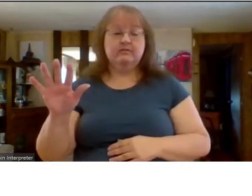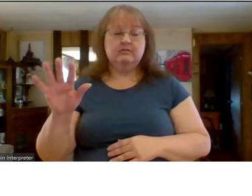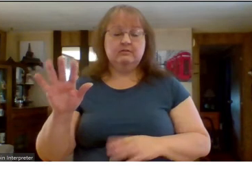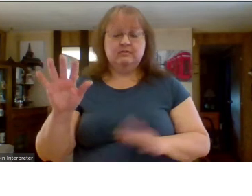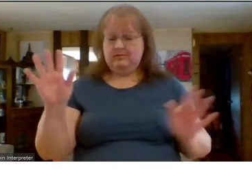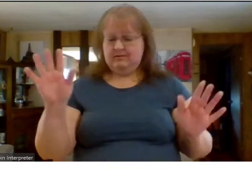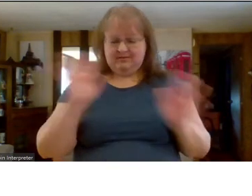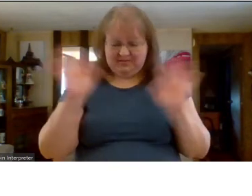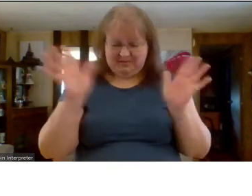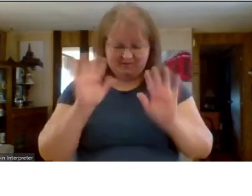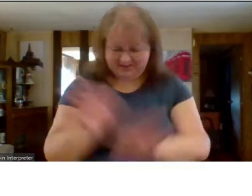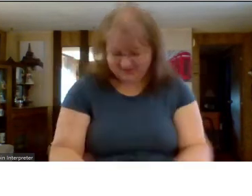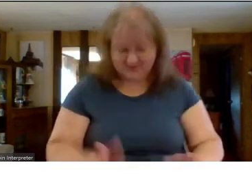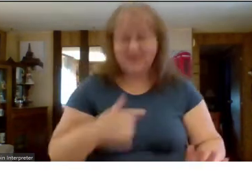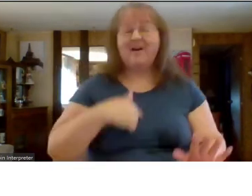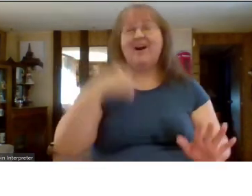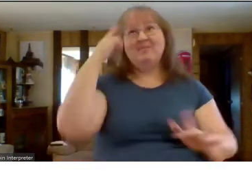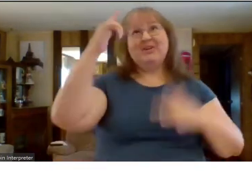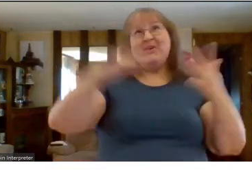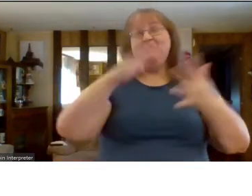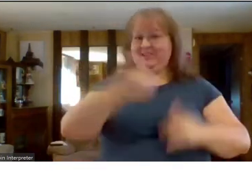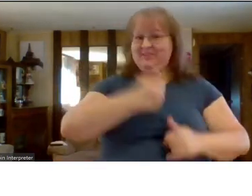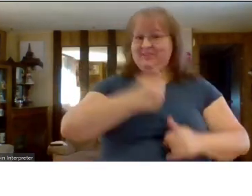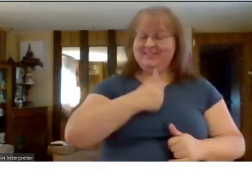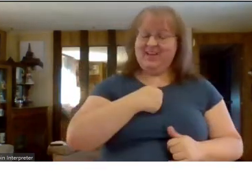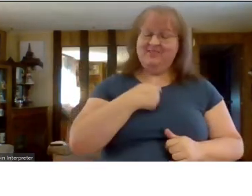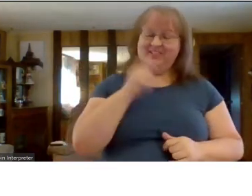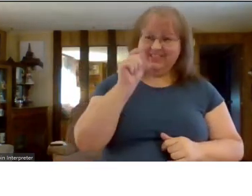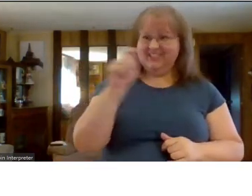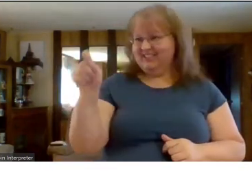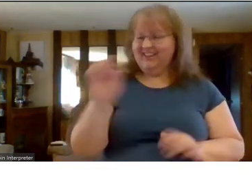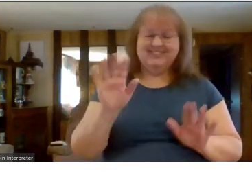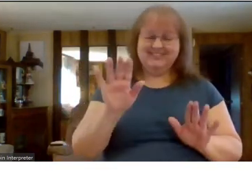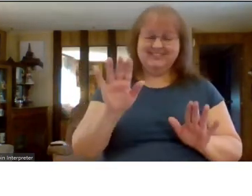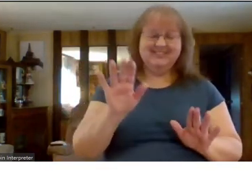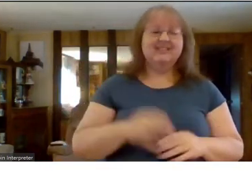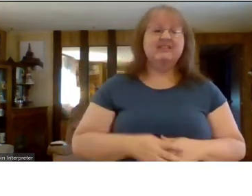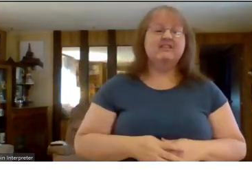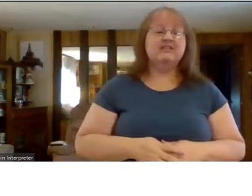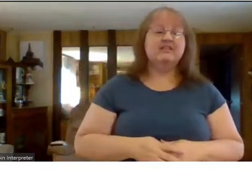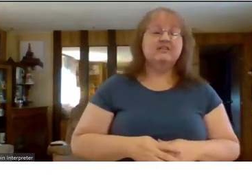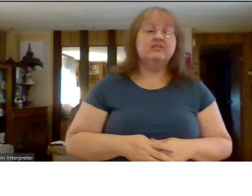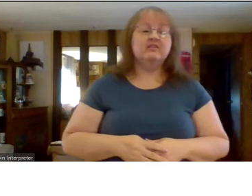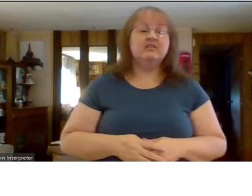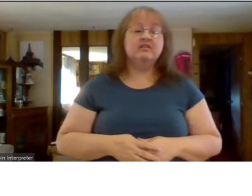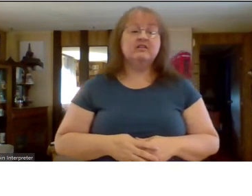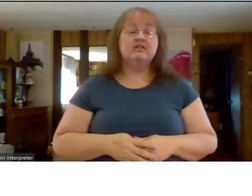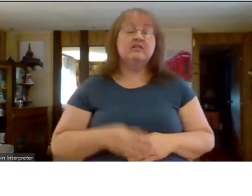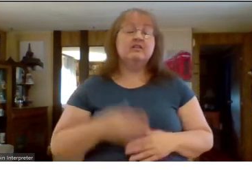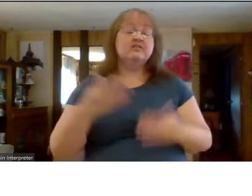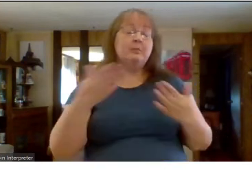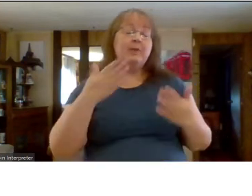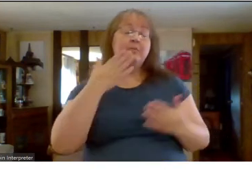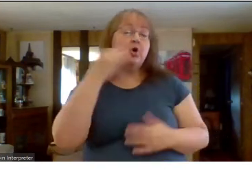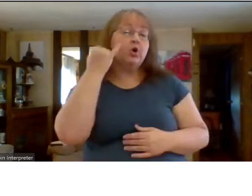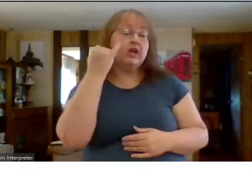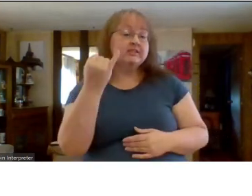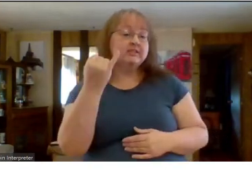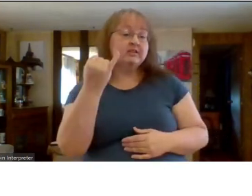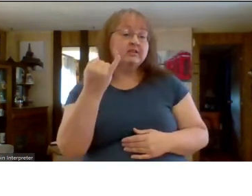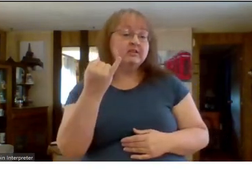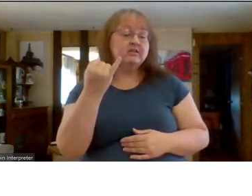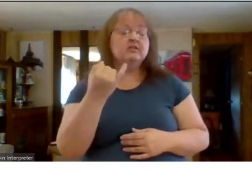27.5 times 5 equal, oops, sorry, why am I saying times 5? I'm getting confused in my dots. So this may be a